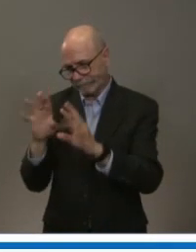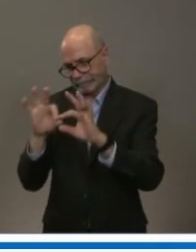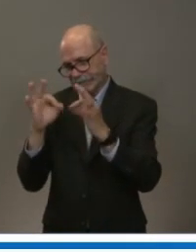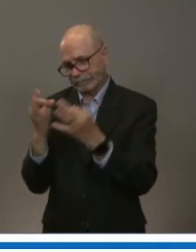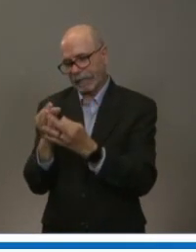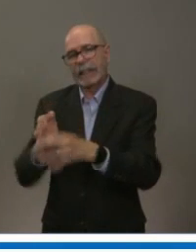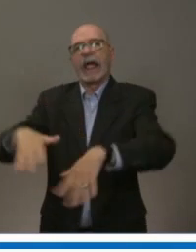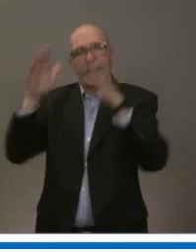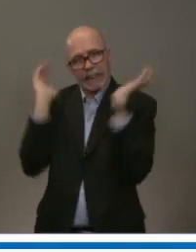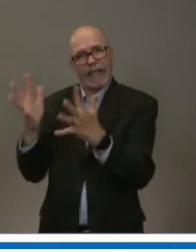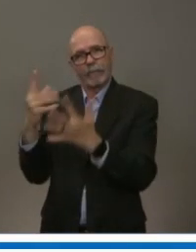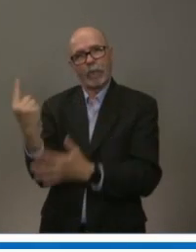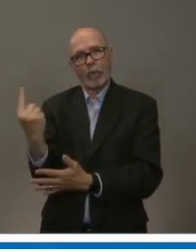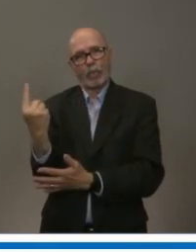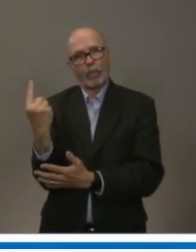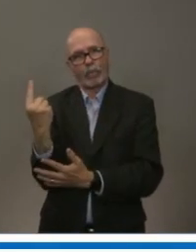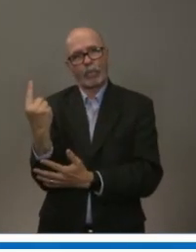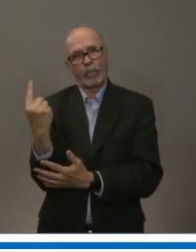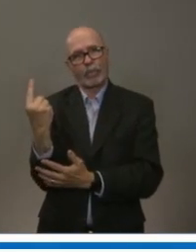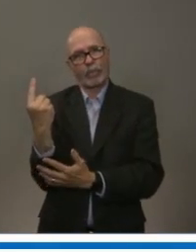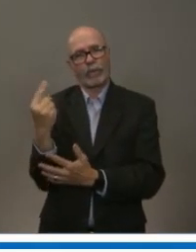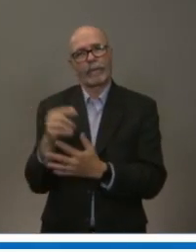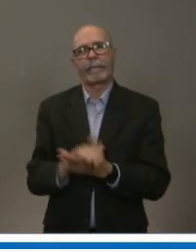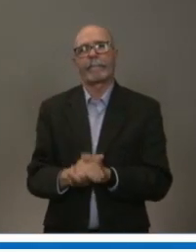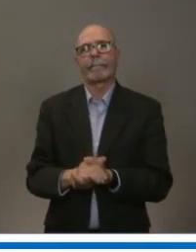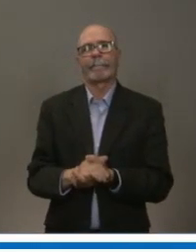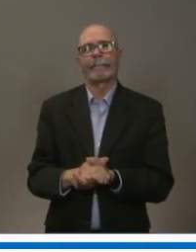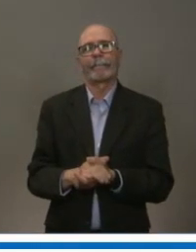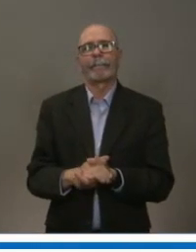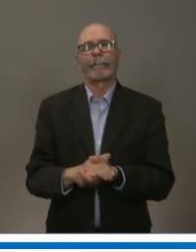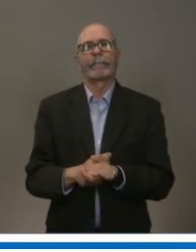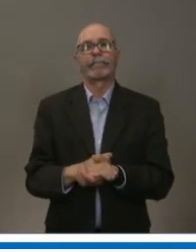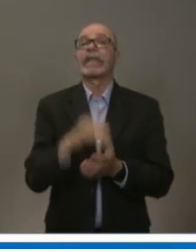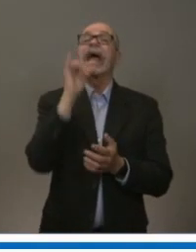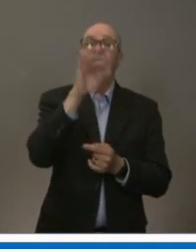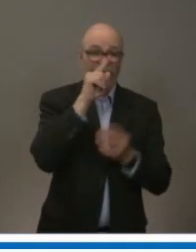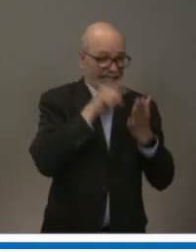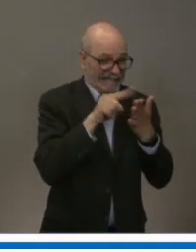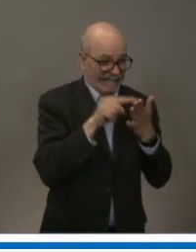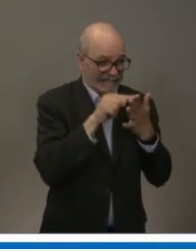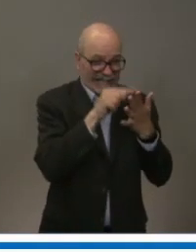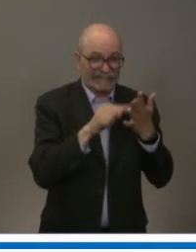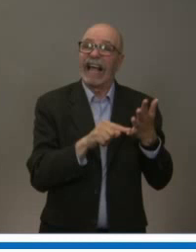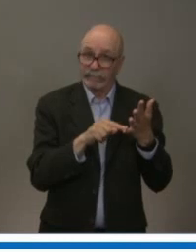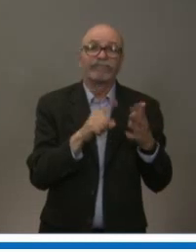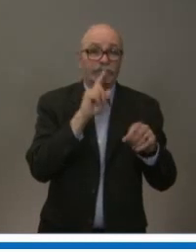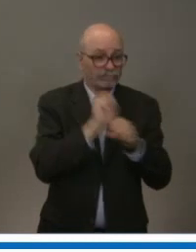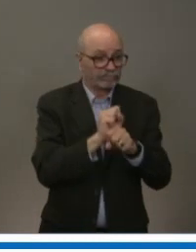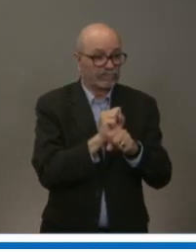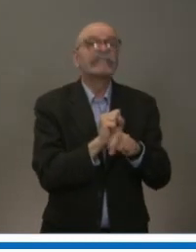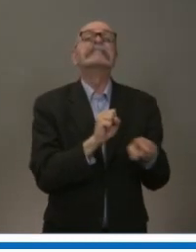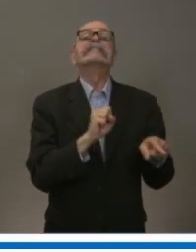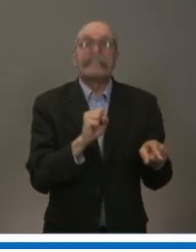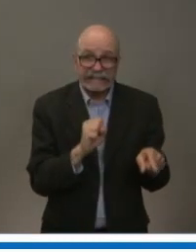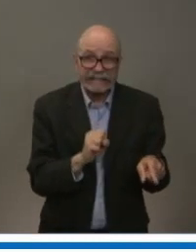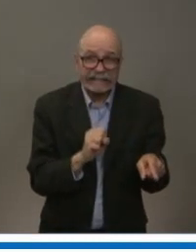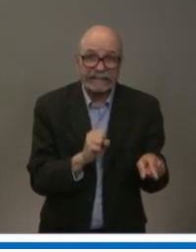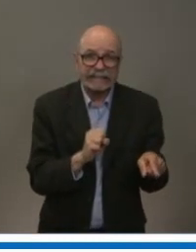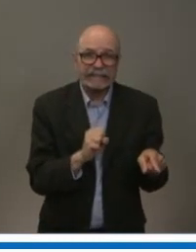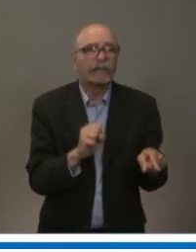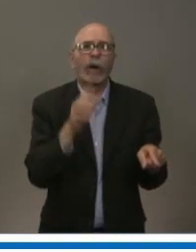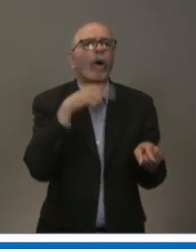potentially. When the information is investigated and validated, you will hear it here, and it will be on our